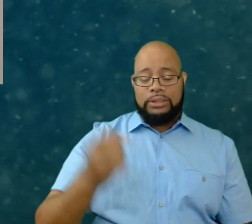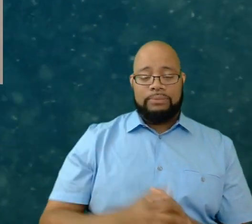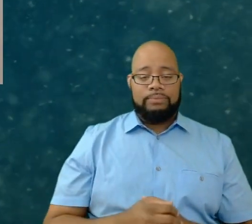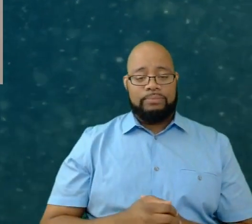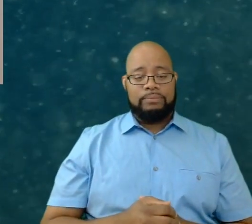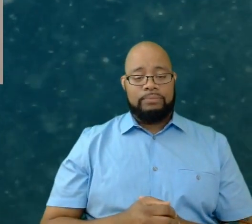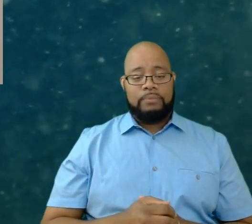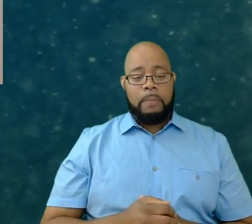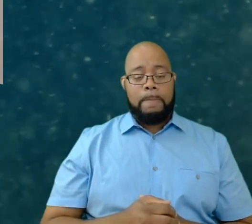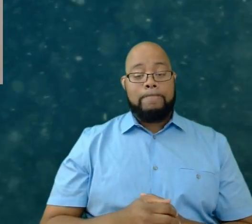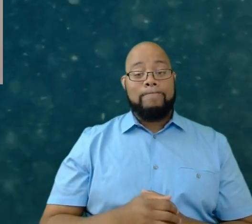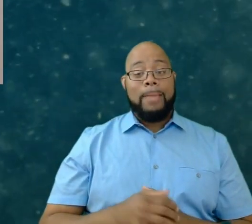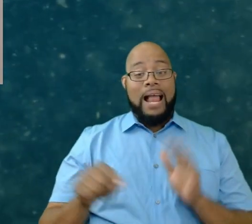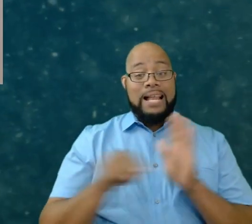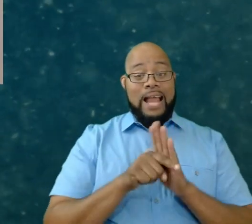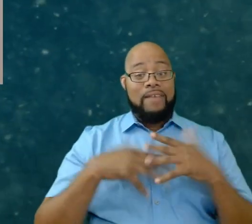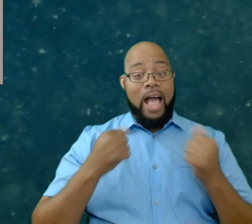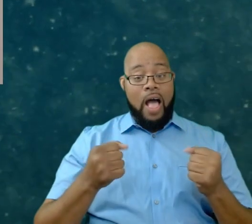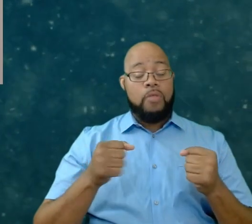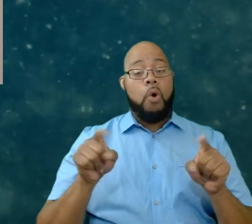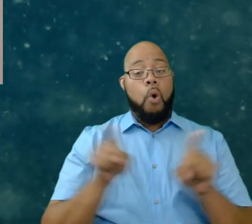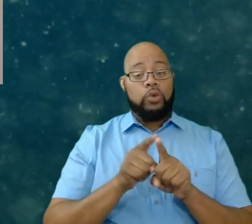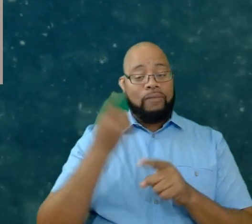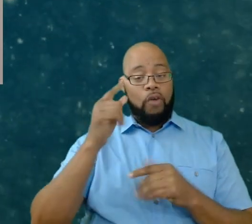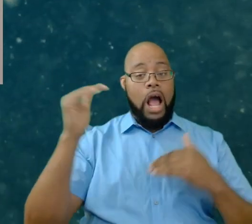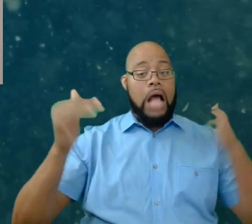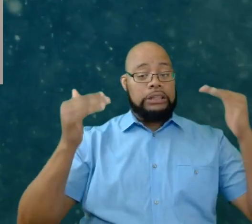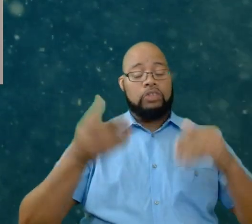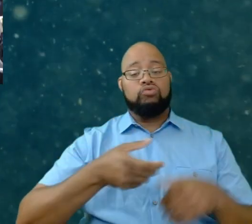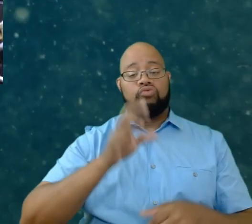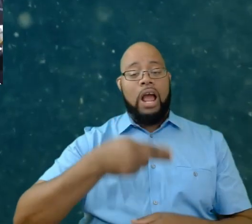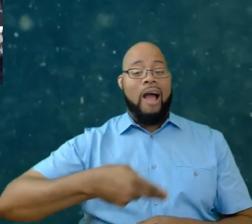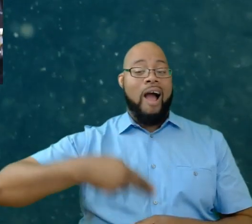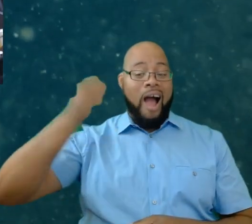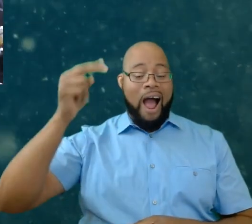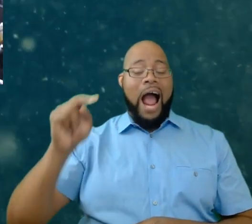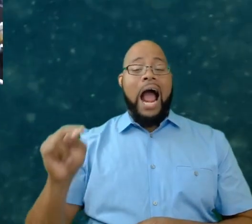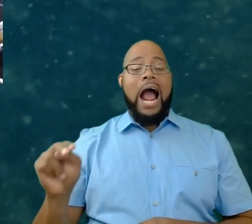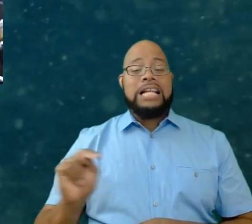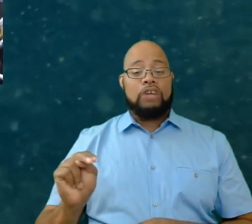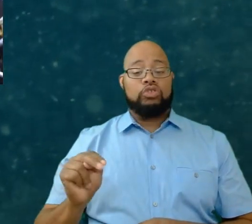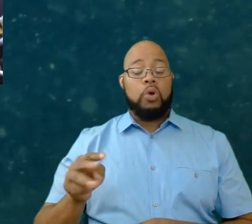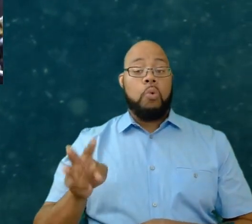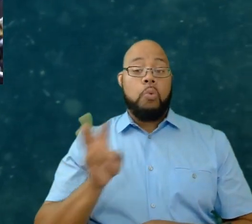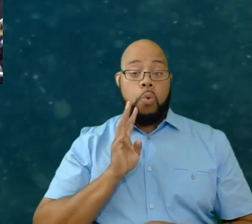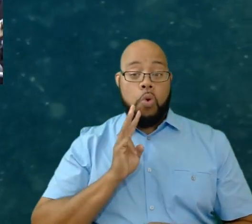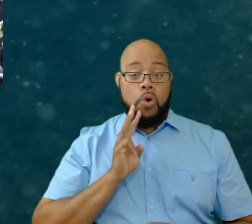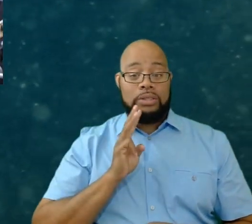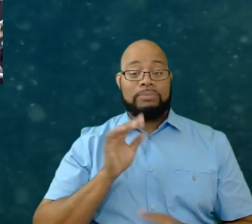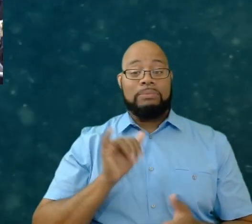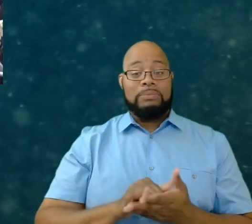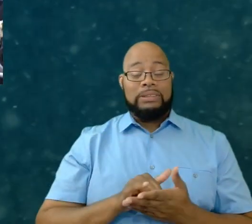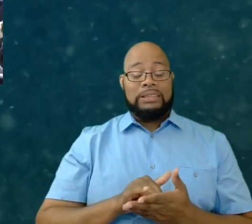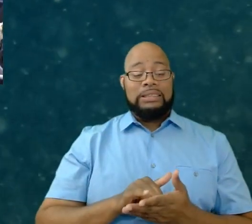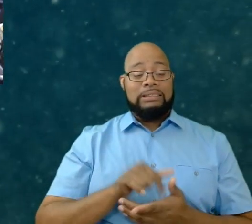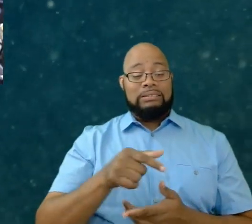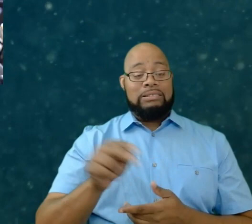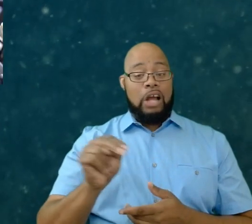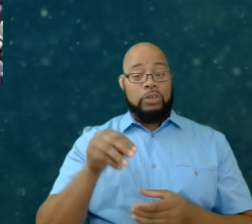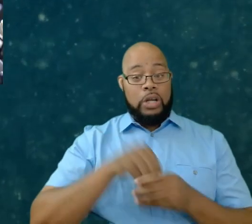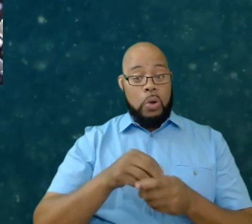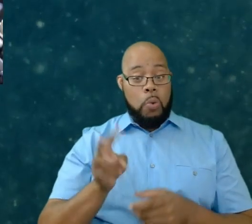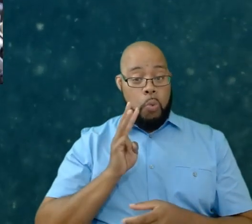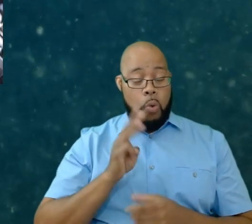the 1940s. Adverse health effects are possible also for adults that drink high nitrate water. Nitrite resulting from